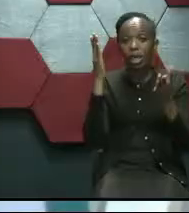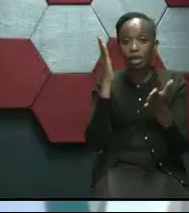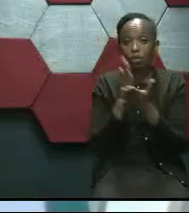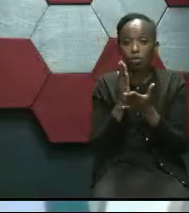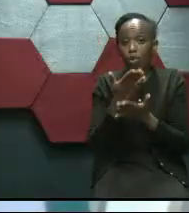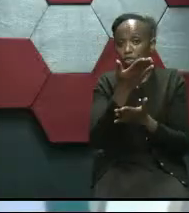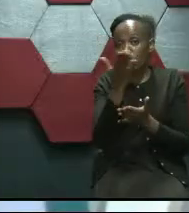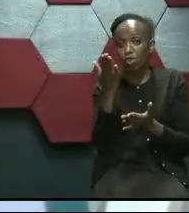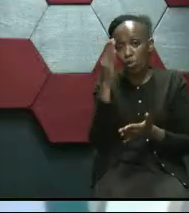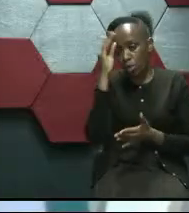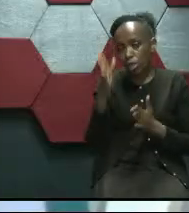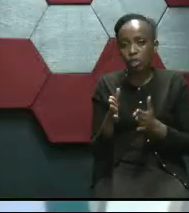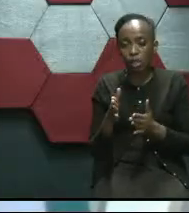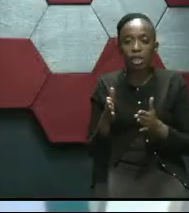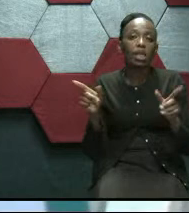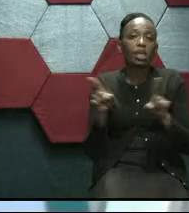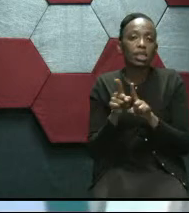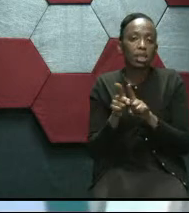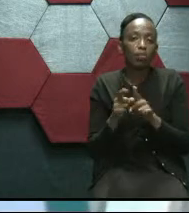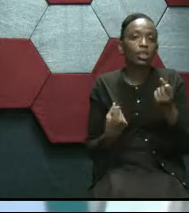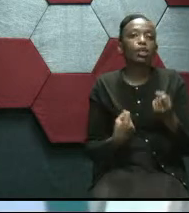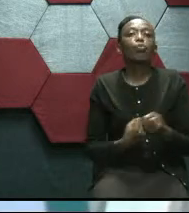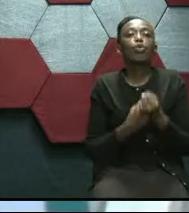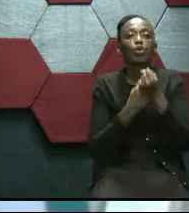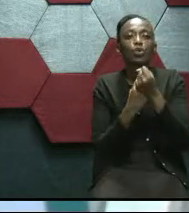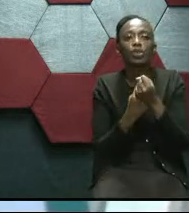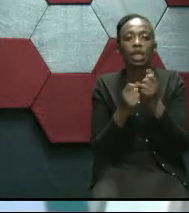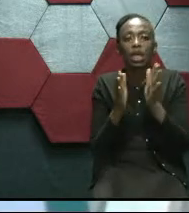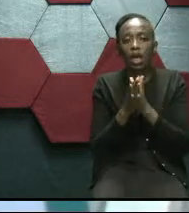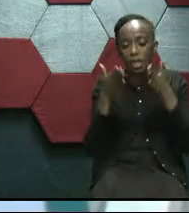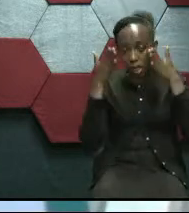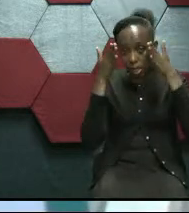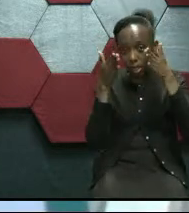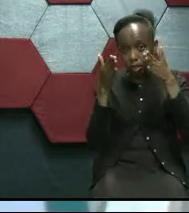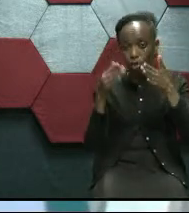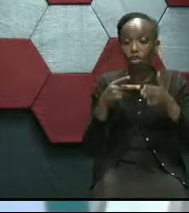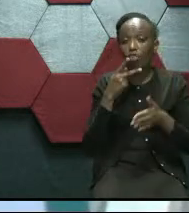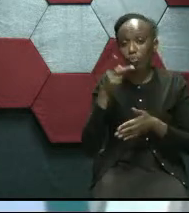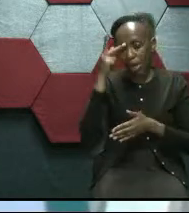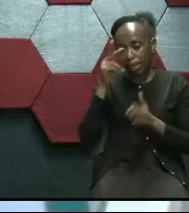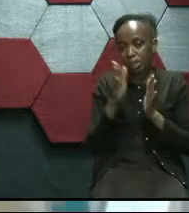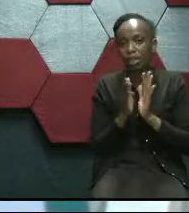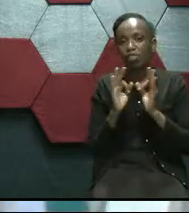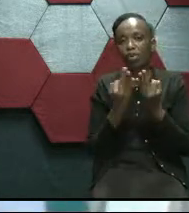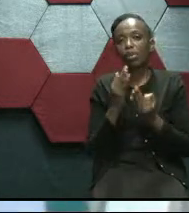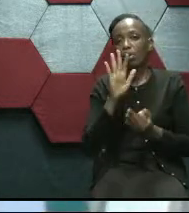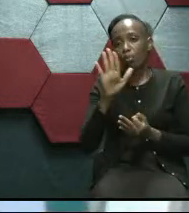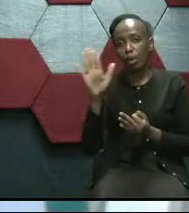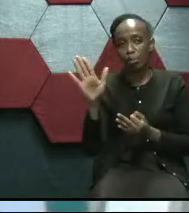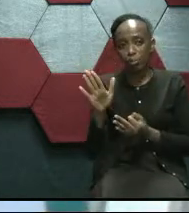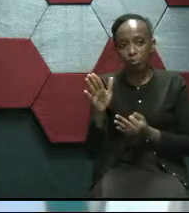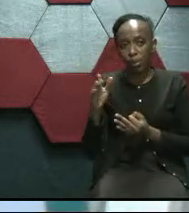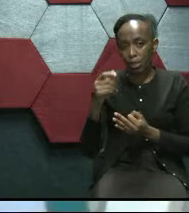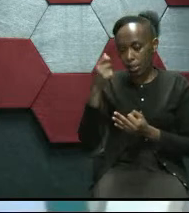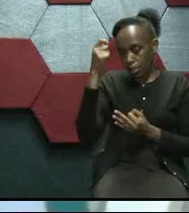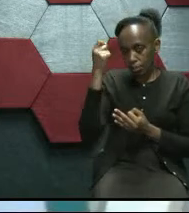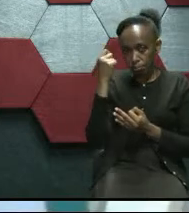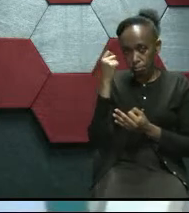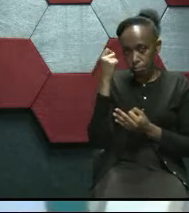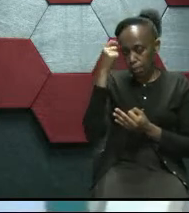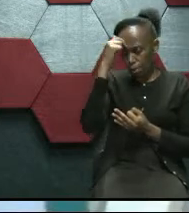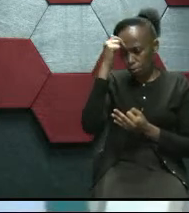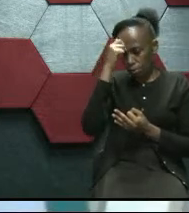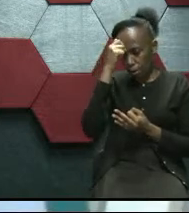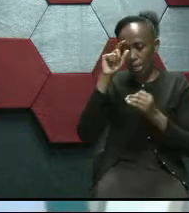the students, and of course the support and dedication of your parents and families, and the brilliant Kenyan teachers, mentors